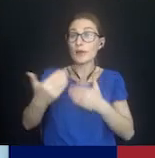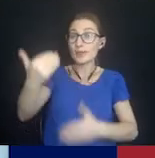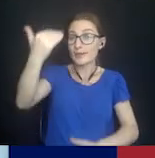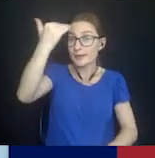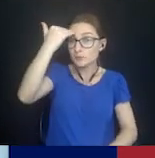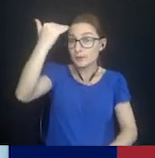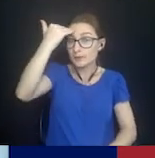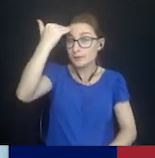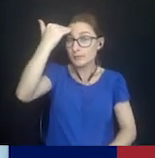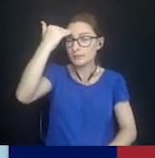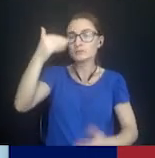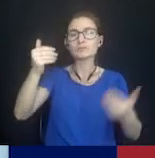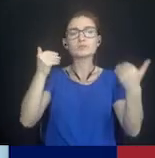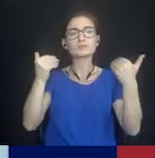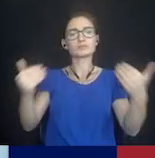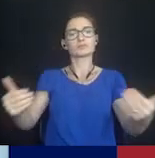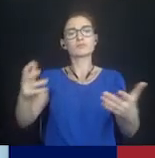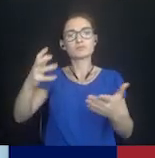to exercise